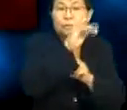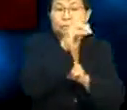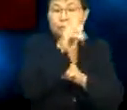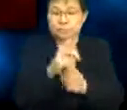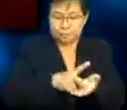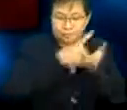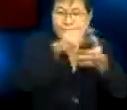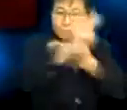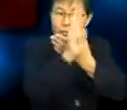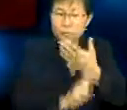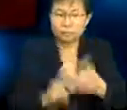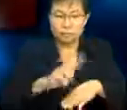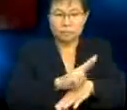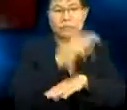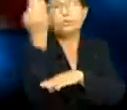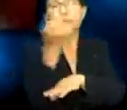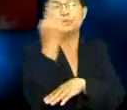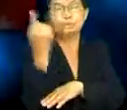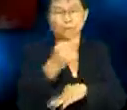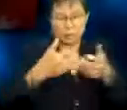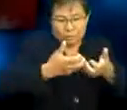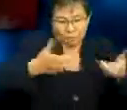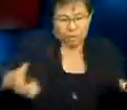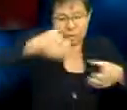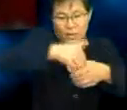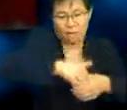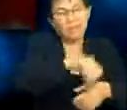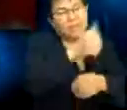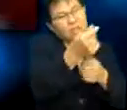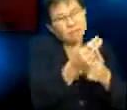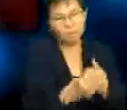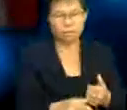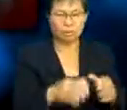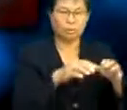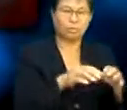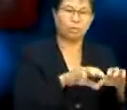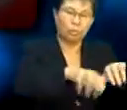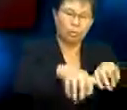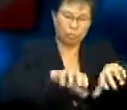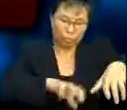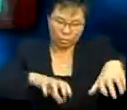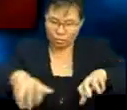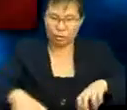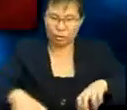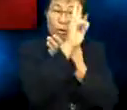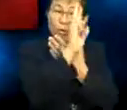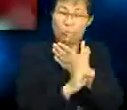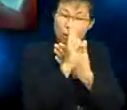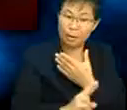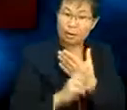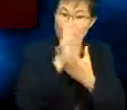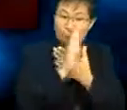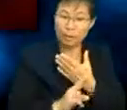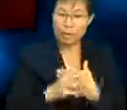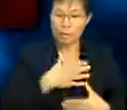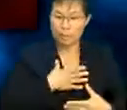Well, each unit of donated blood is usually separated into several components. The